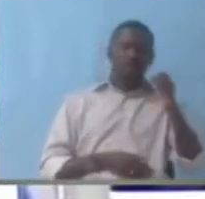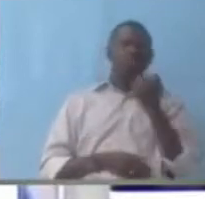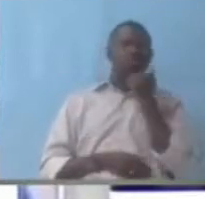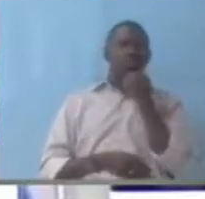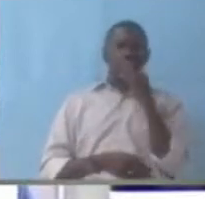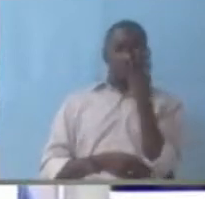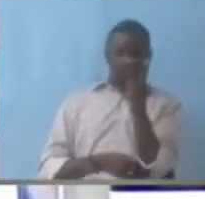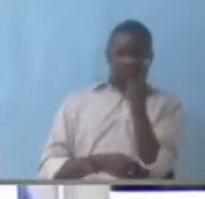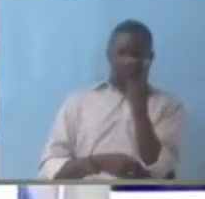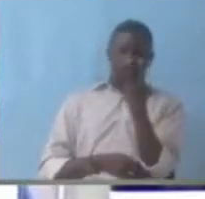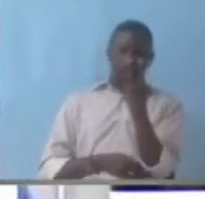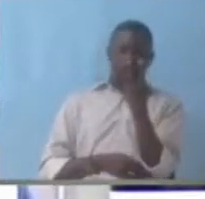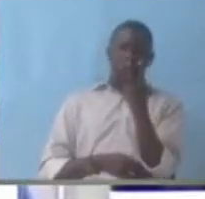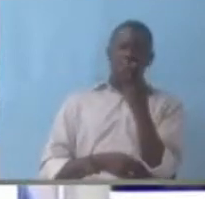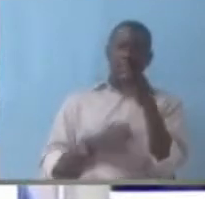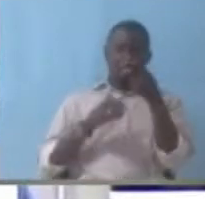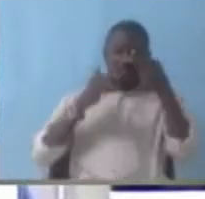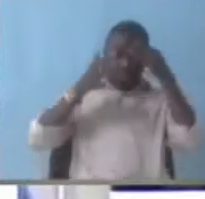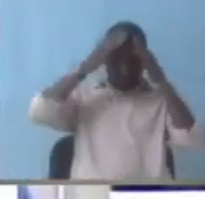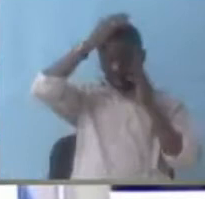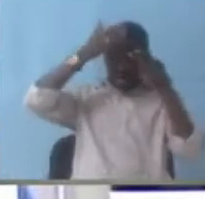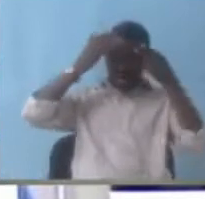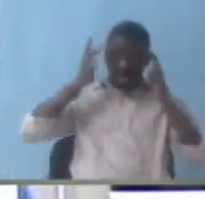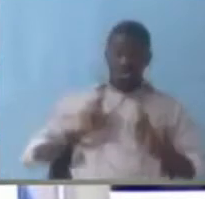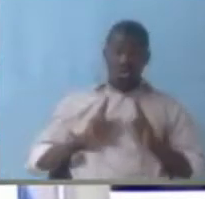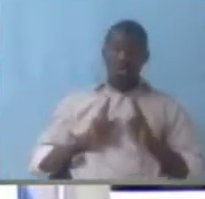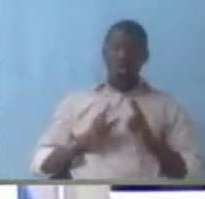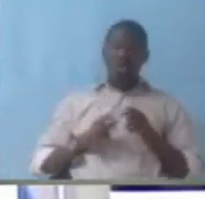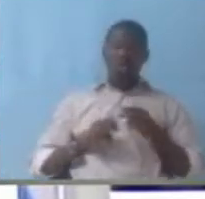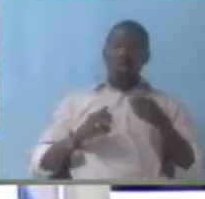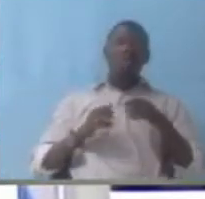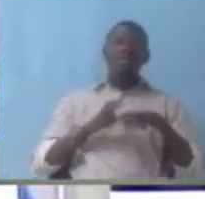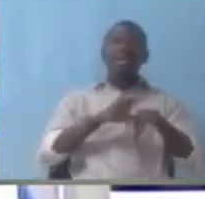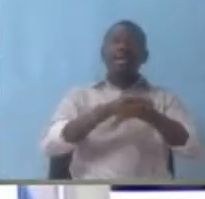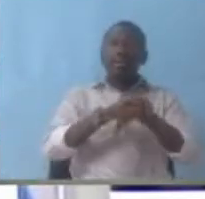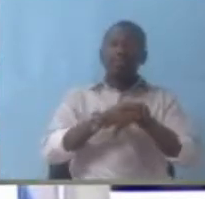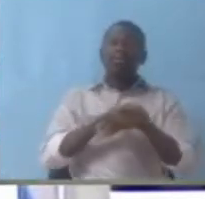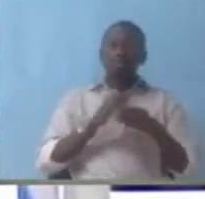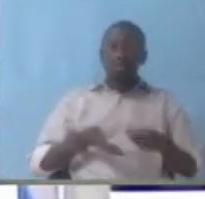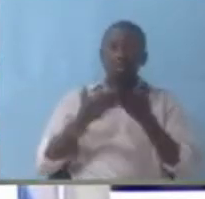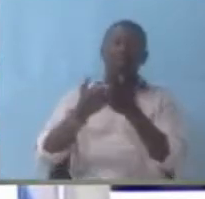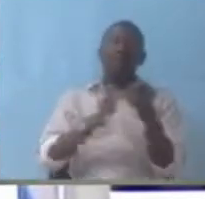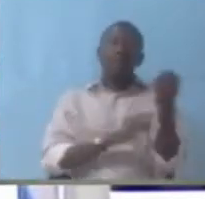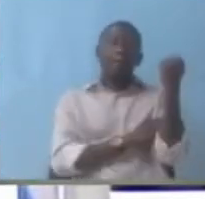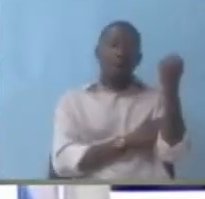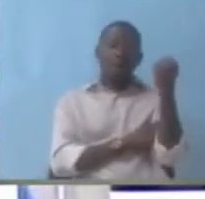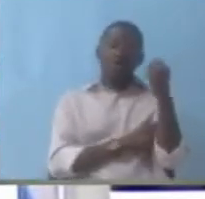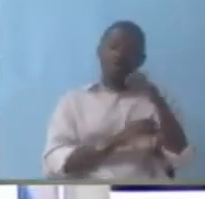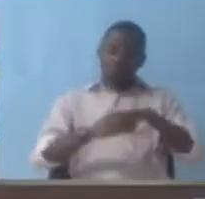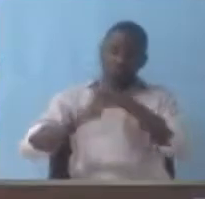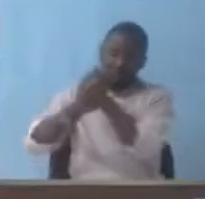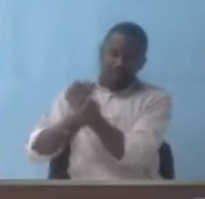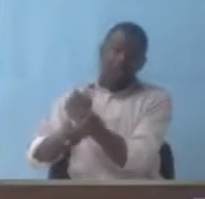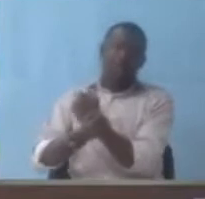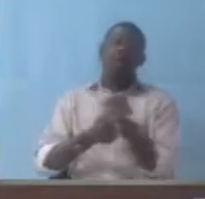given that power to detain people. But sedo nyato